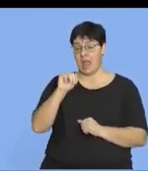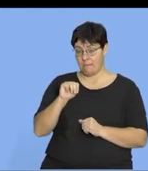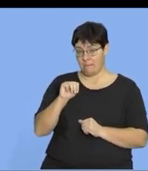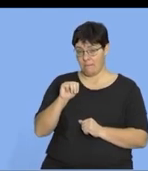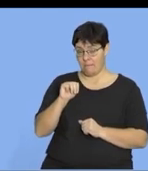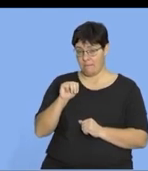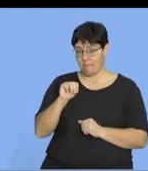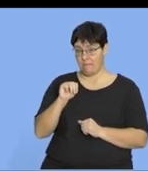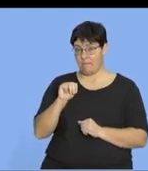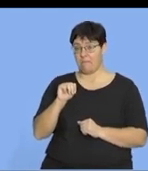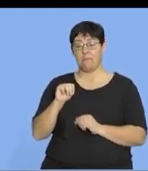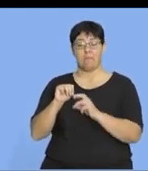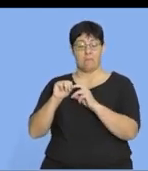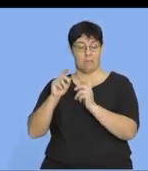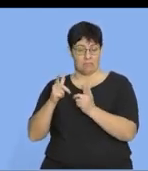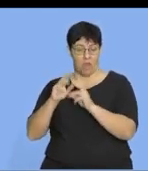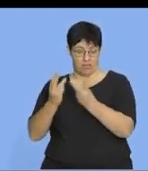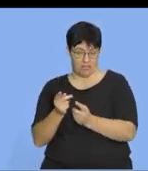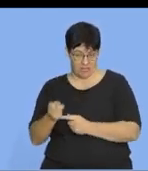of the Earth, squared.